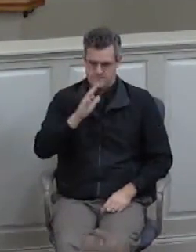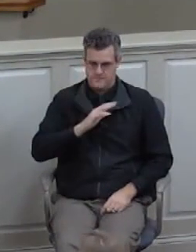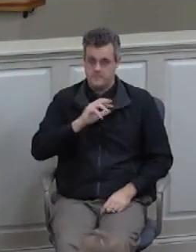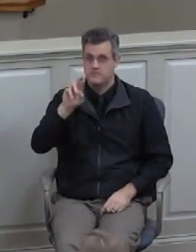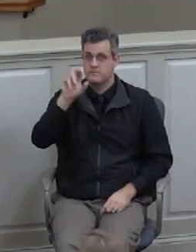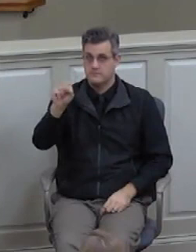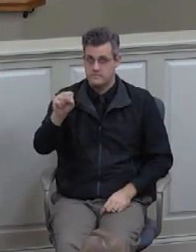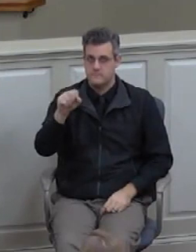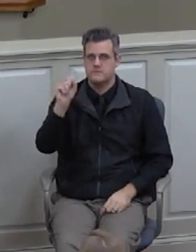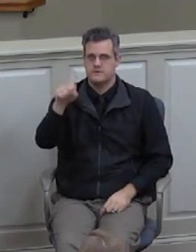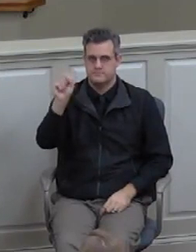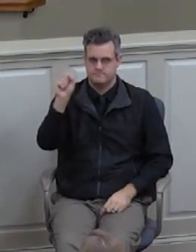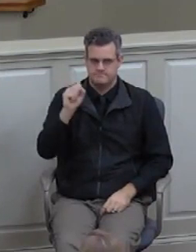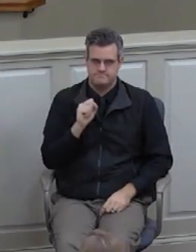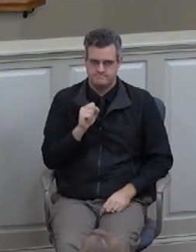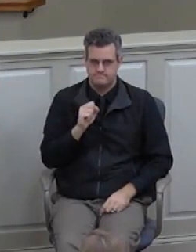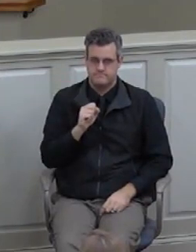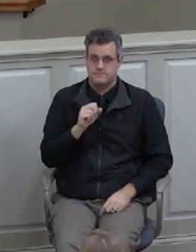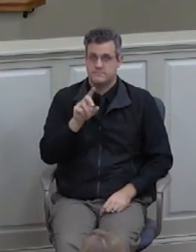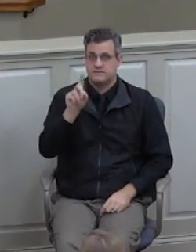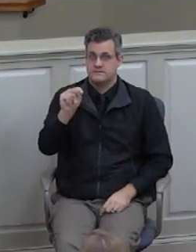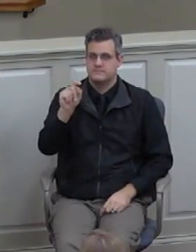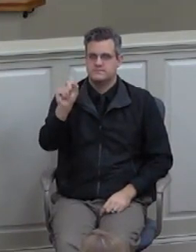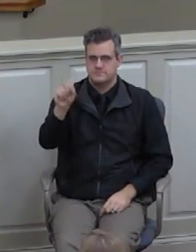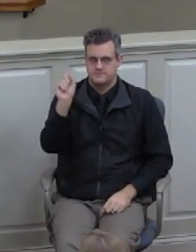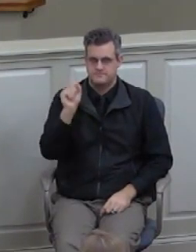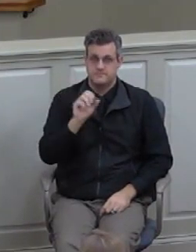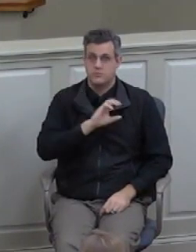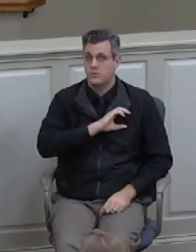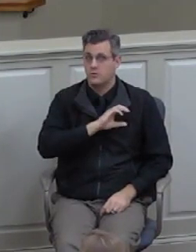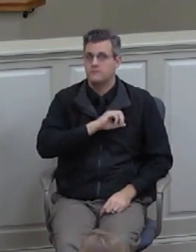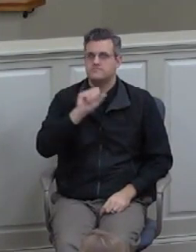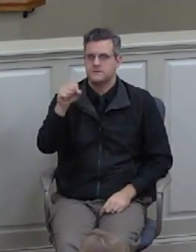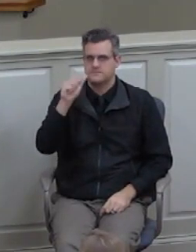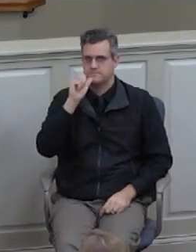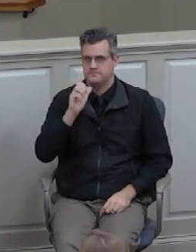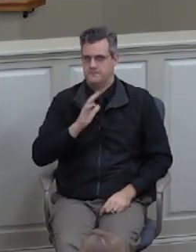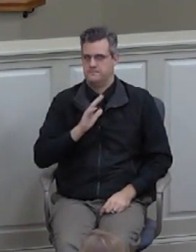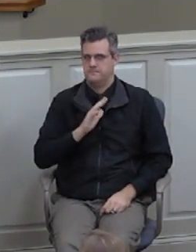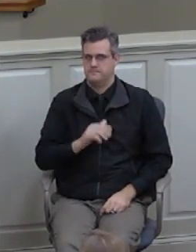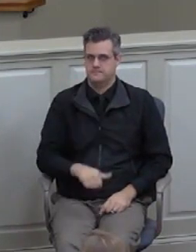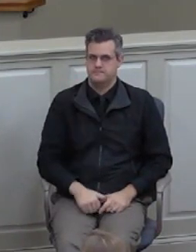Commissioner Saris, Yes. Commissioner Terry, Yes. Commissioner Cottle. Yes, ma'am.